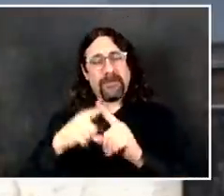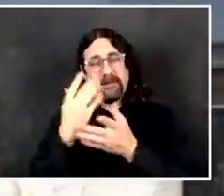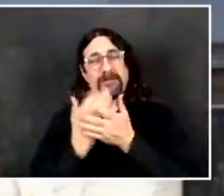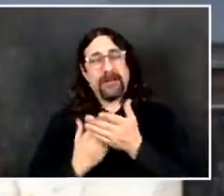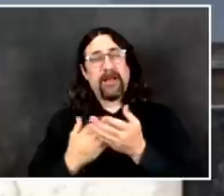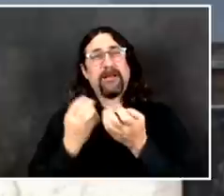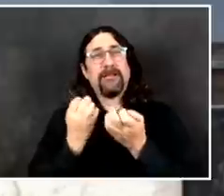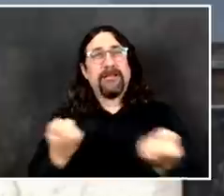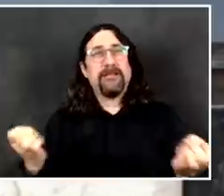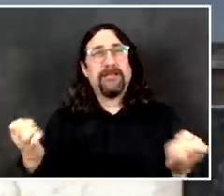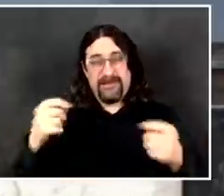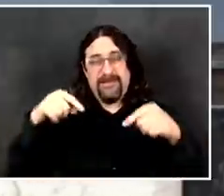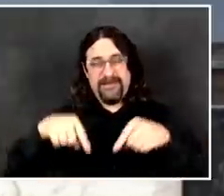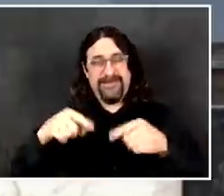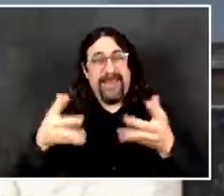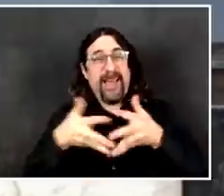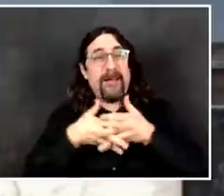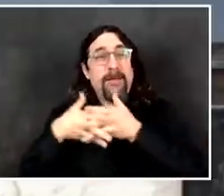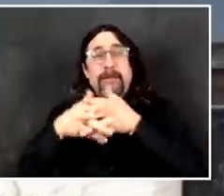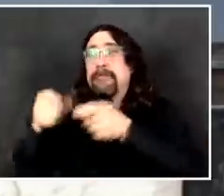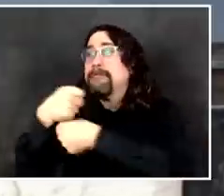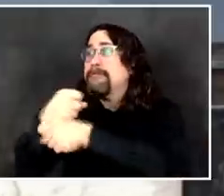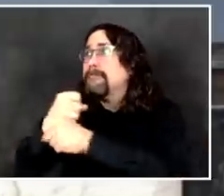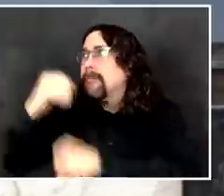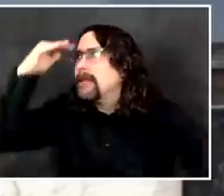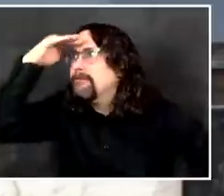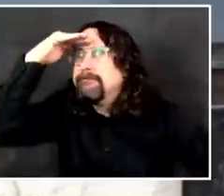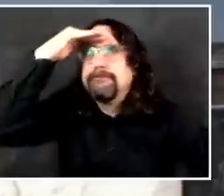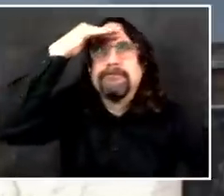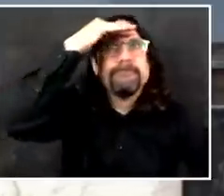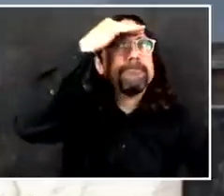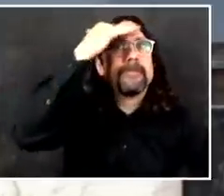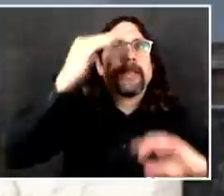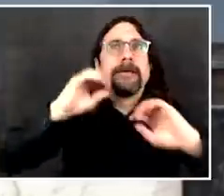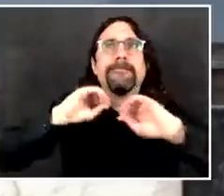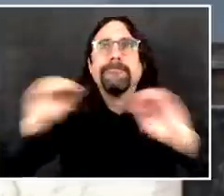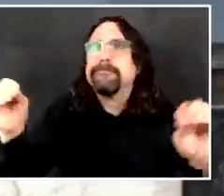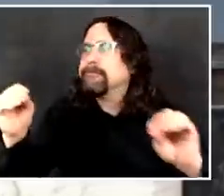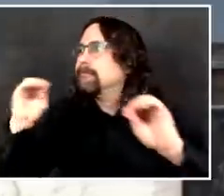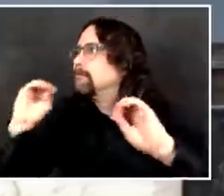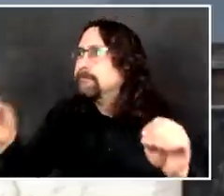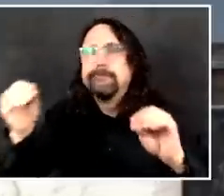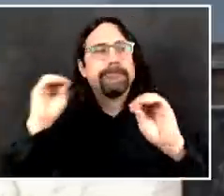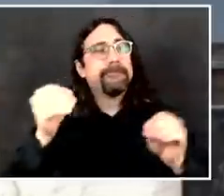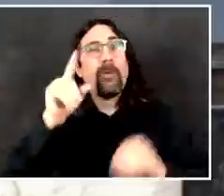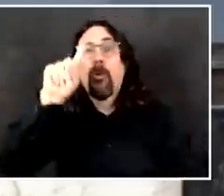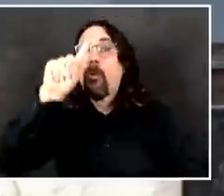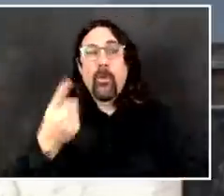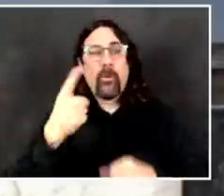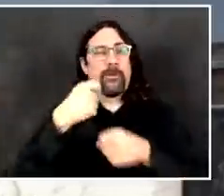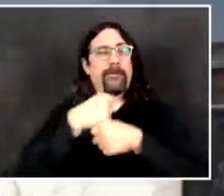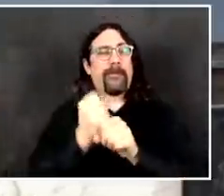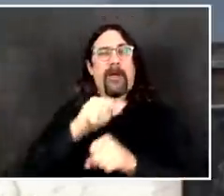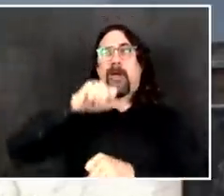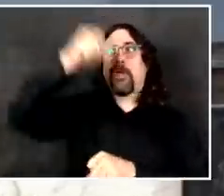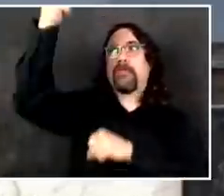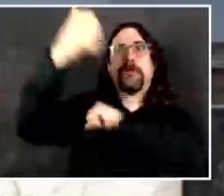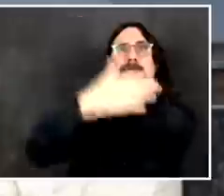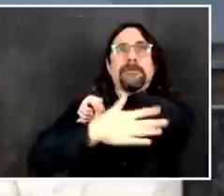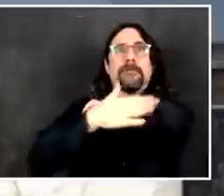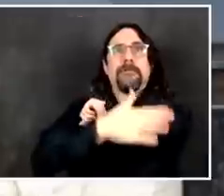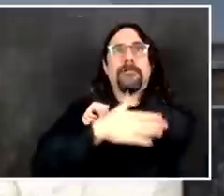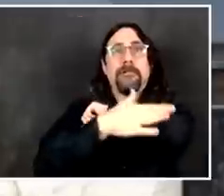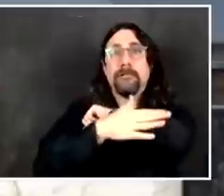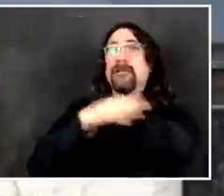again. We're going to be ready. We know we have to protect ourselves. And we know we have to be ready